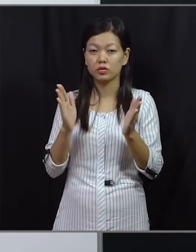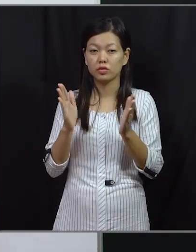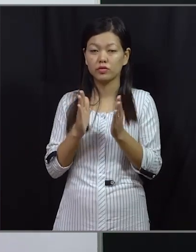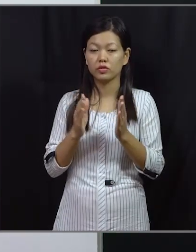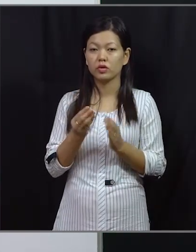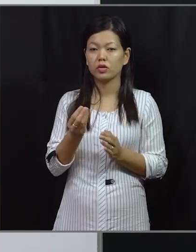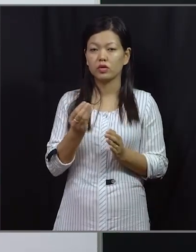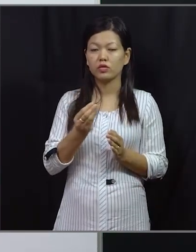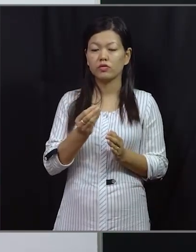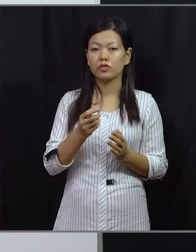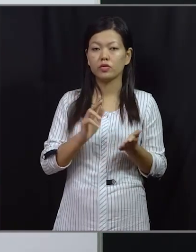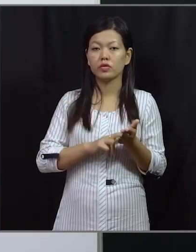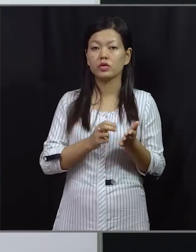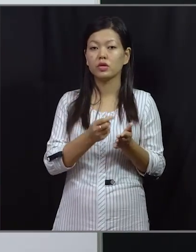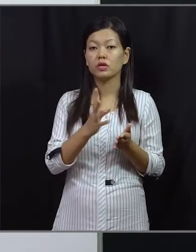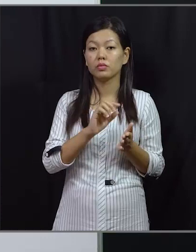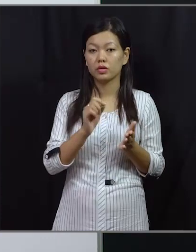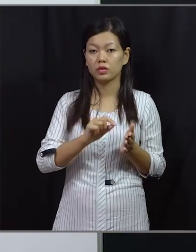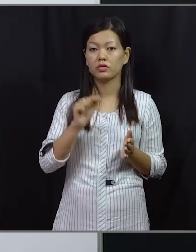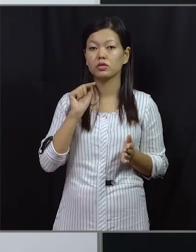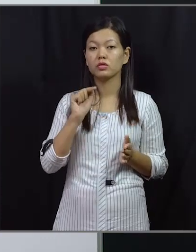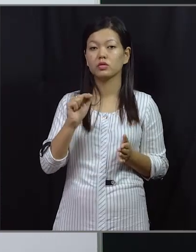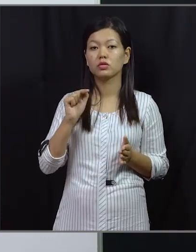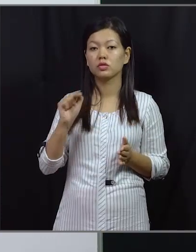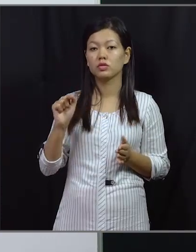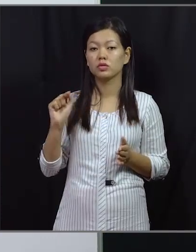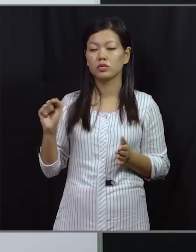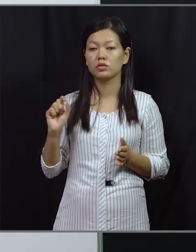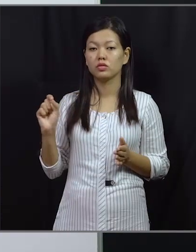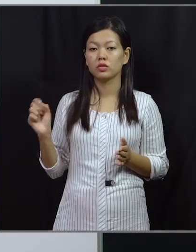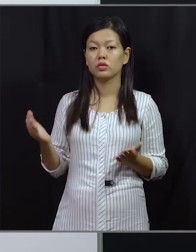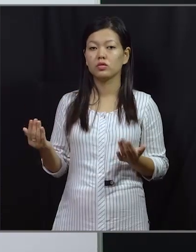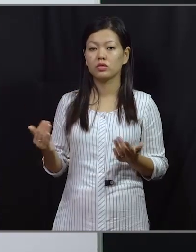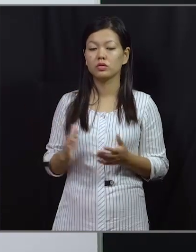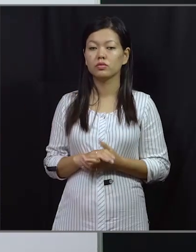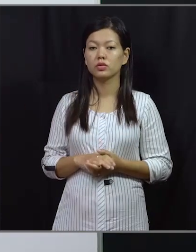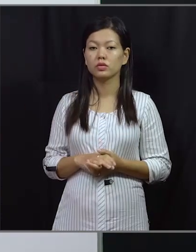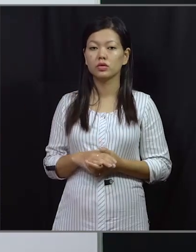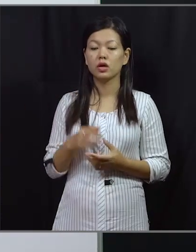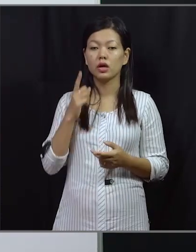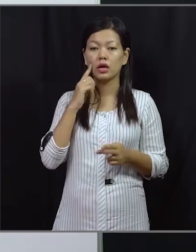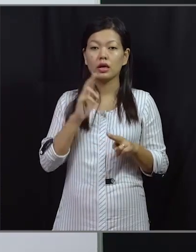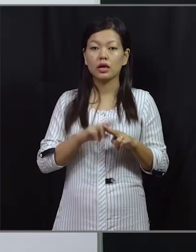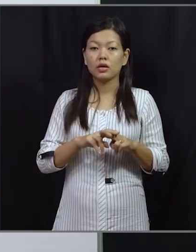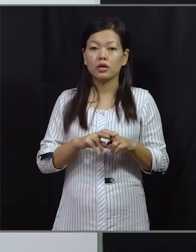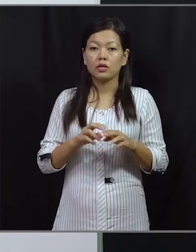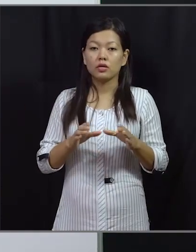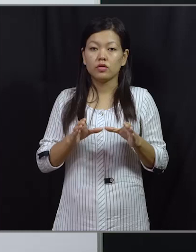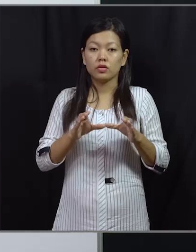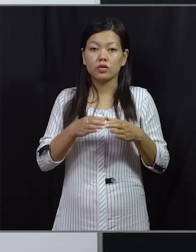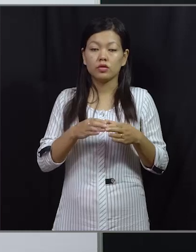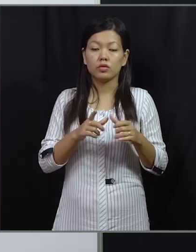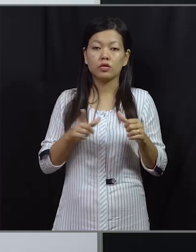write all the elements, it is not possible also. So this is infinite set. And if you write the set of all real numbers, then